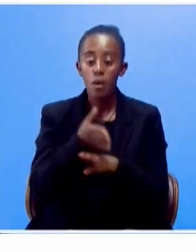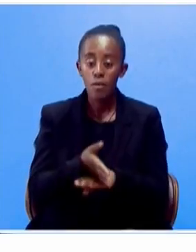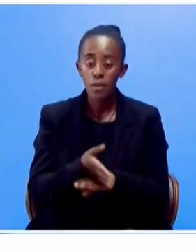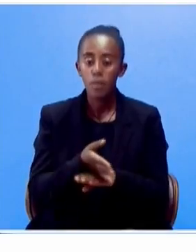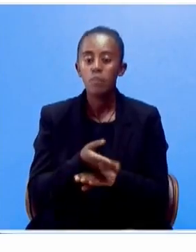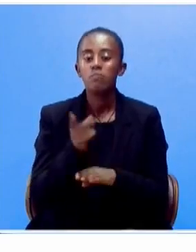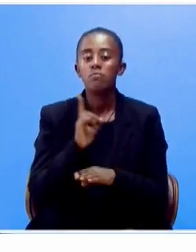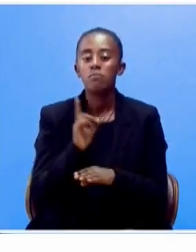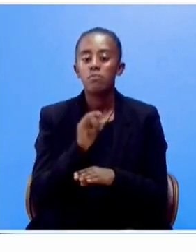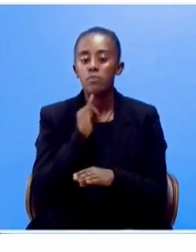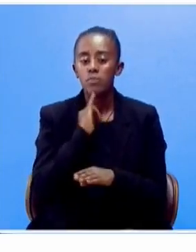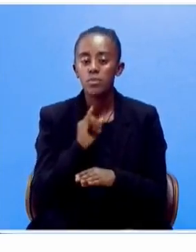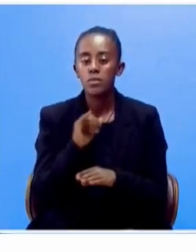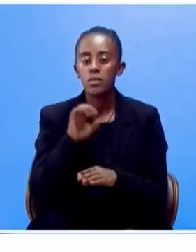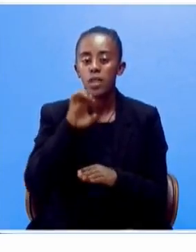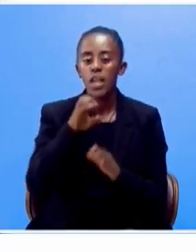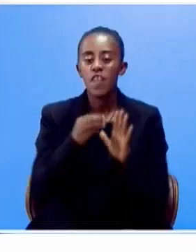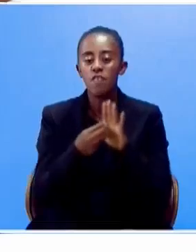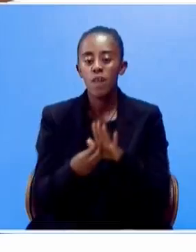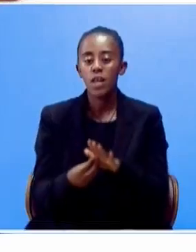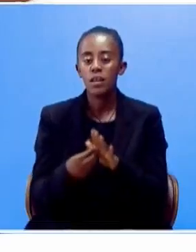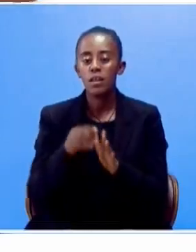what? The effect.